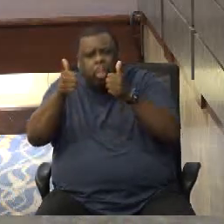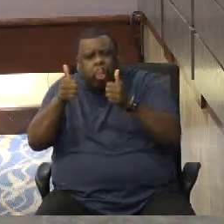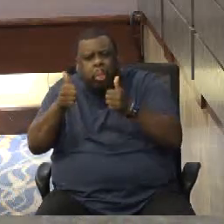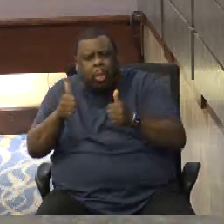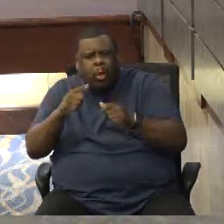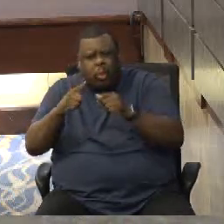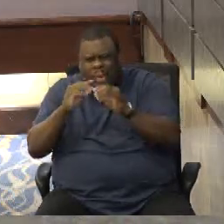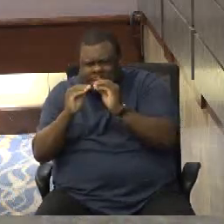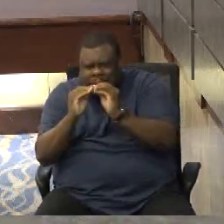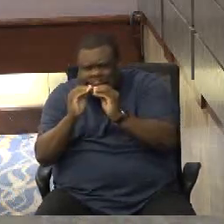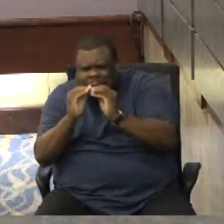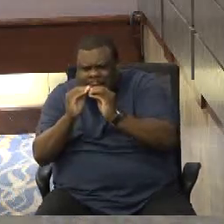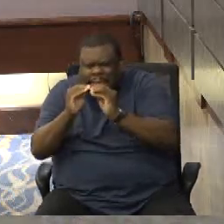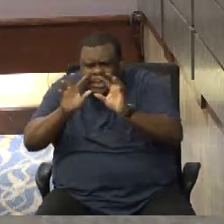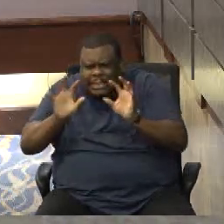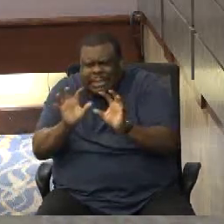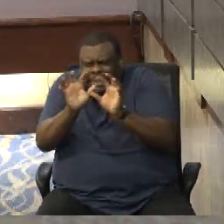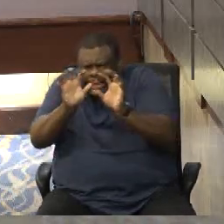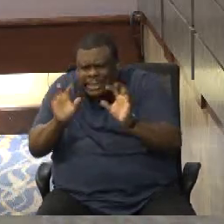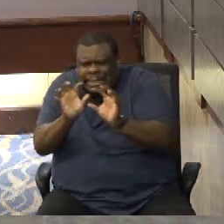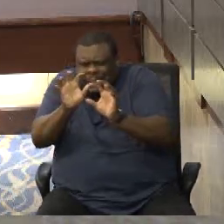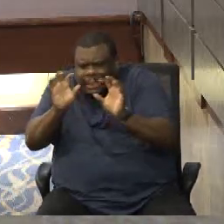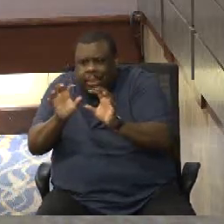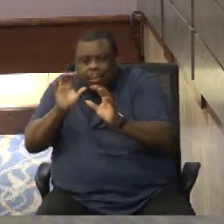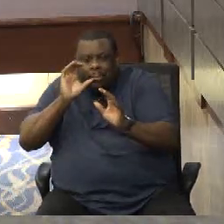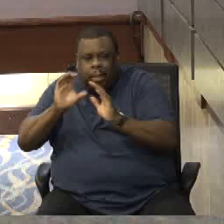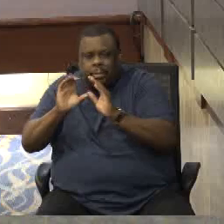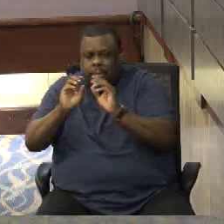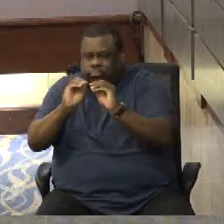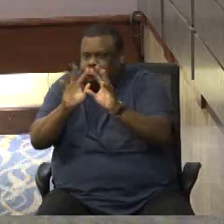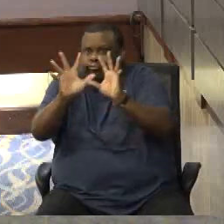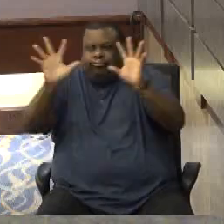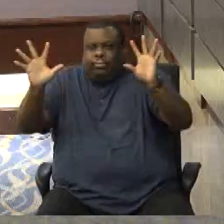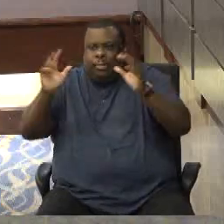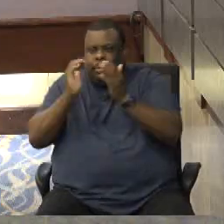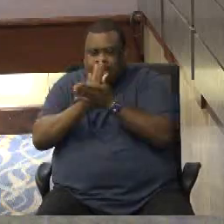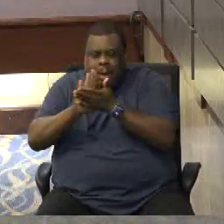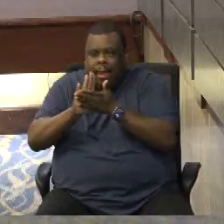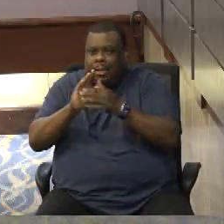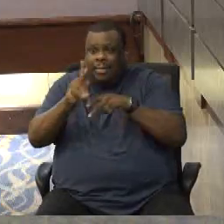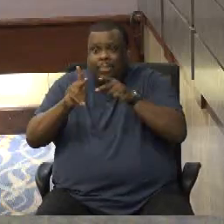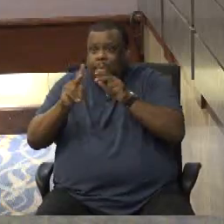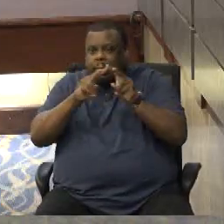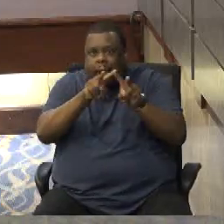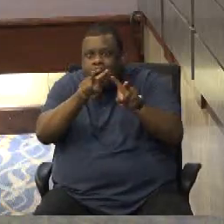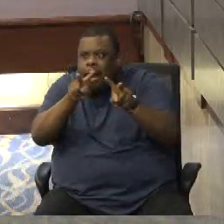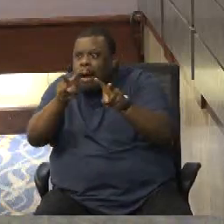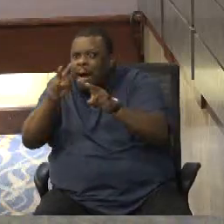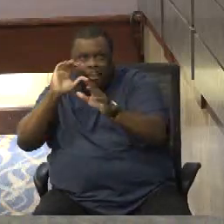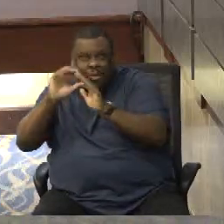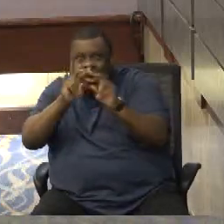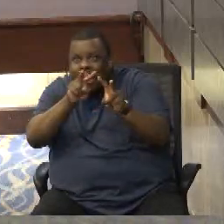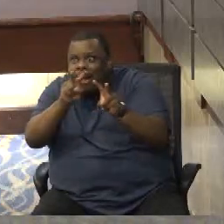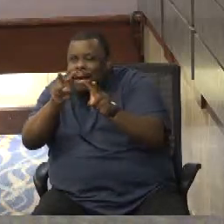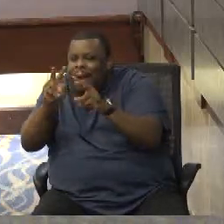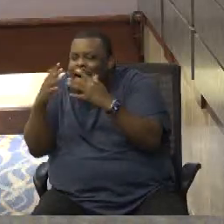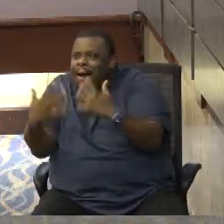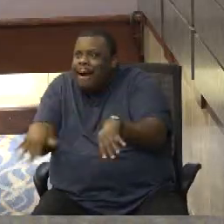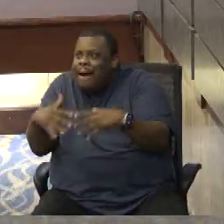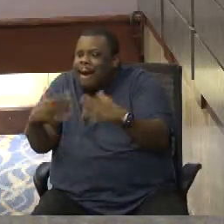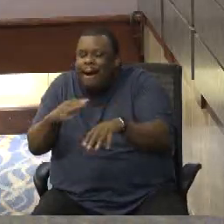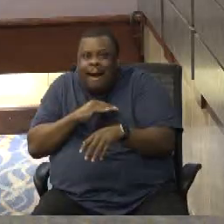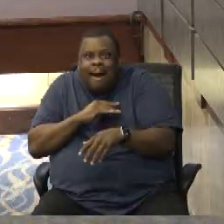They will look amazing for our community to view every time they visit South Waco Library. This is a reason there were some